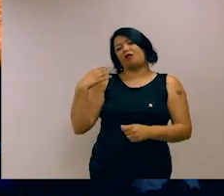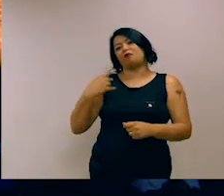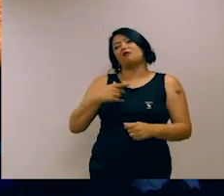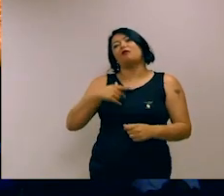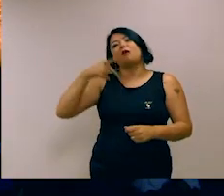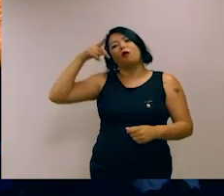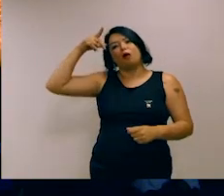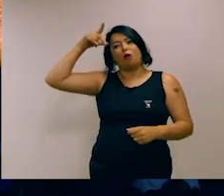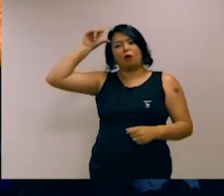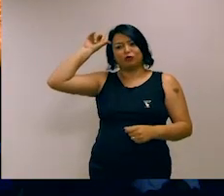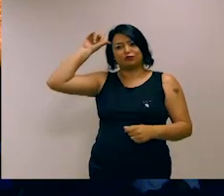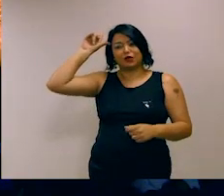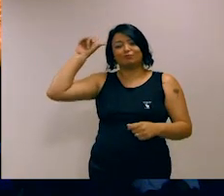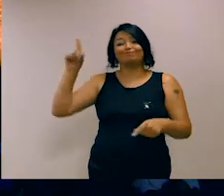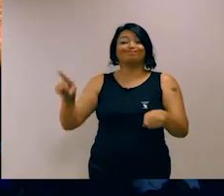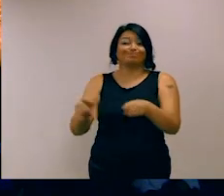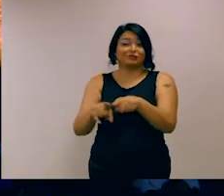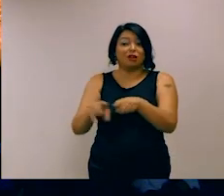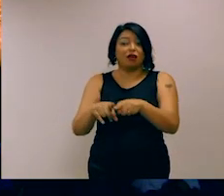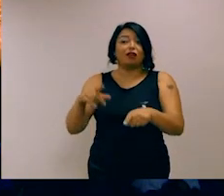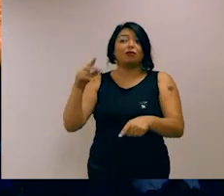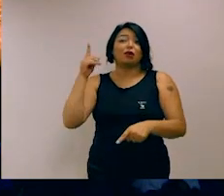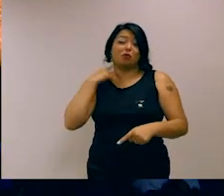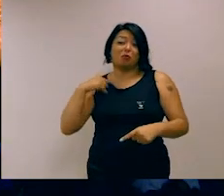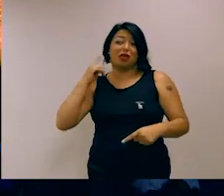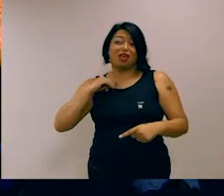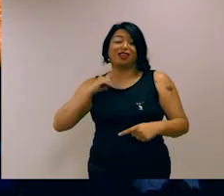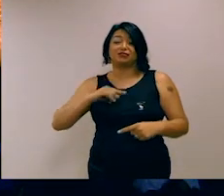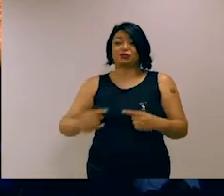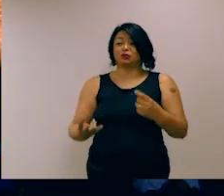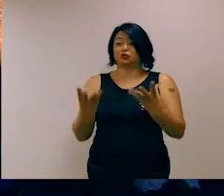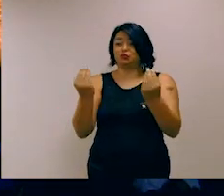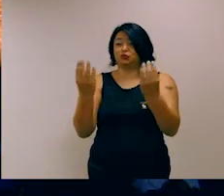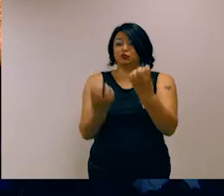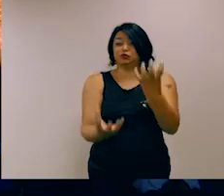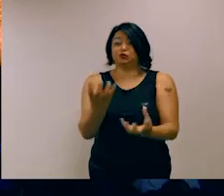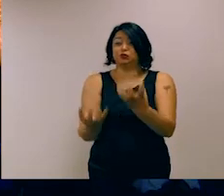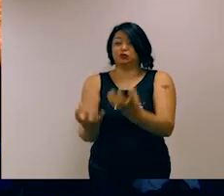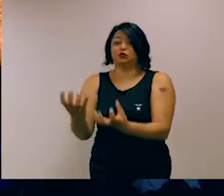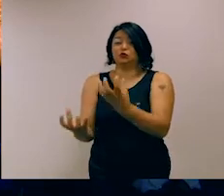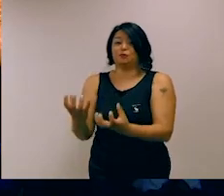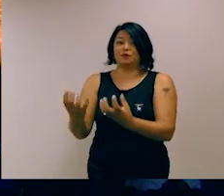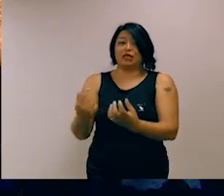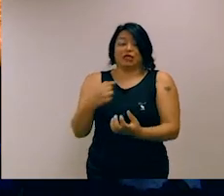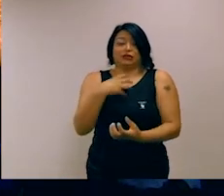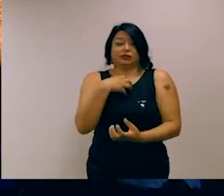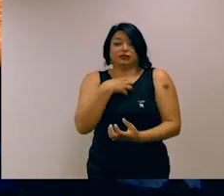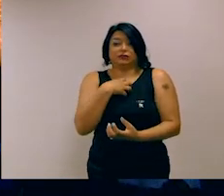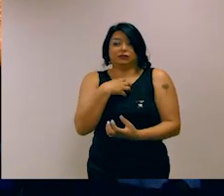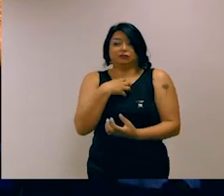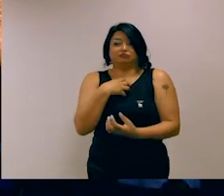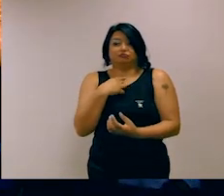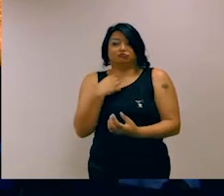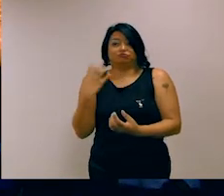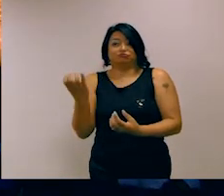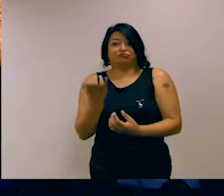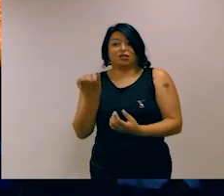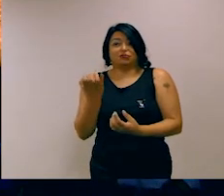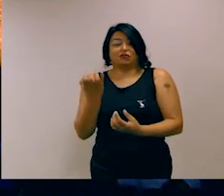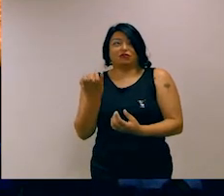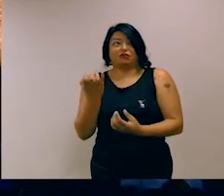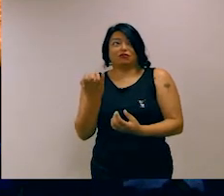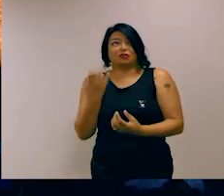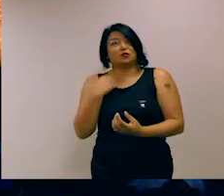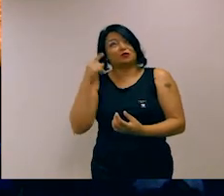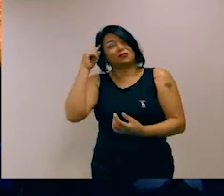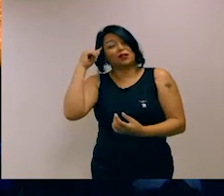it's not only Brasília. Minas Gerais is burning up. Brasília is burning up. And I have a dichotomy now, and I'm